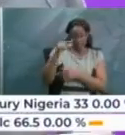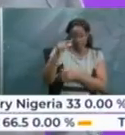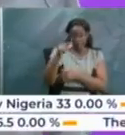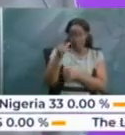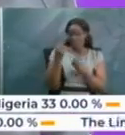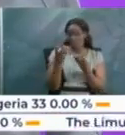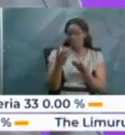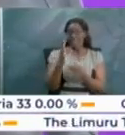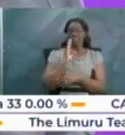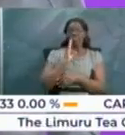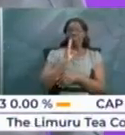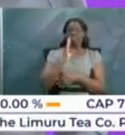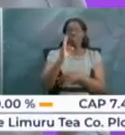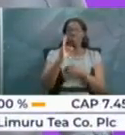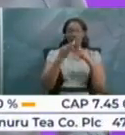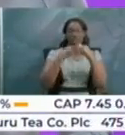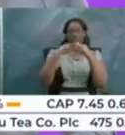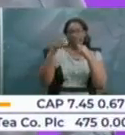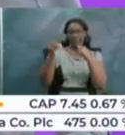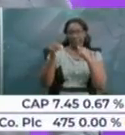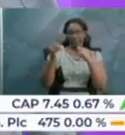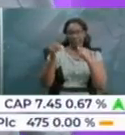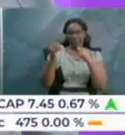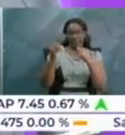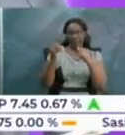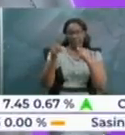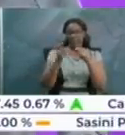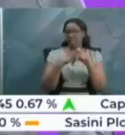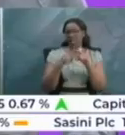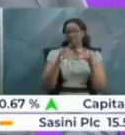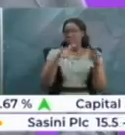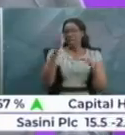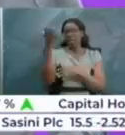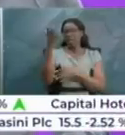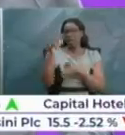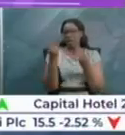for 380 Kenya shillings. Guess how much it is in the market?